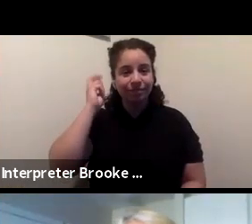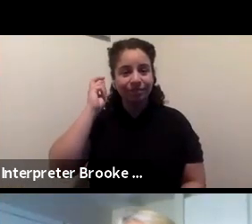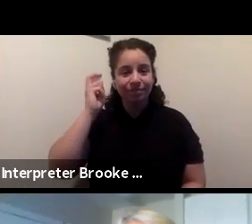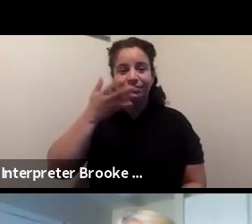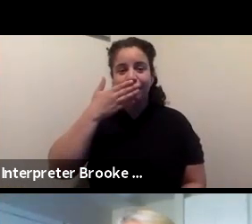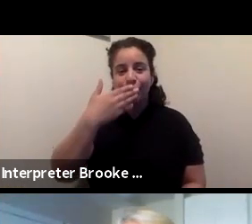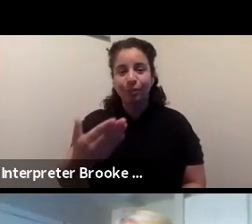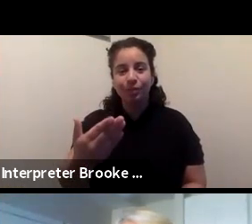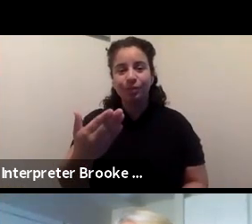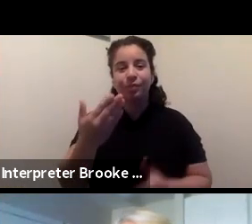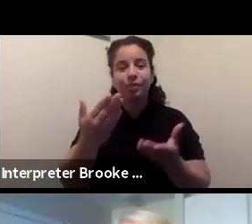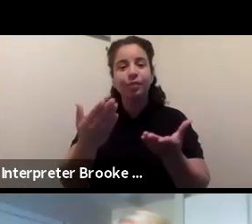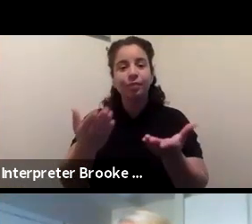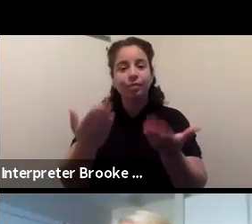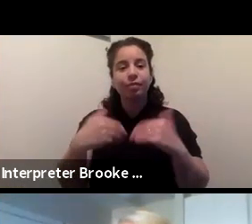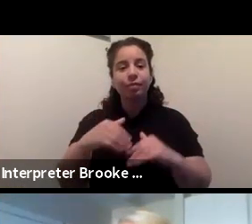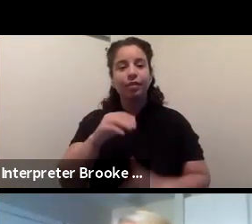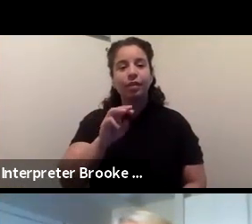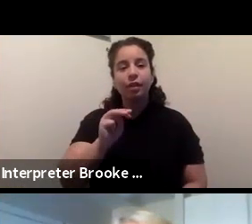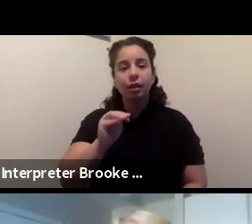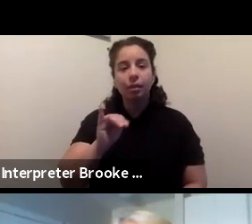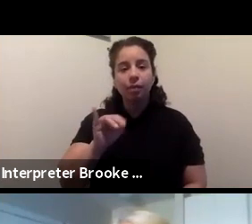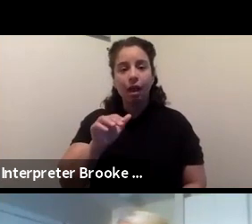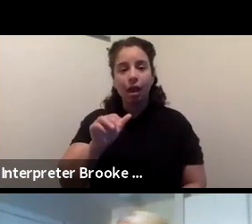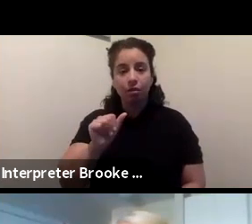Mia, are you available to check in?